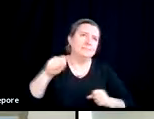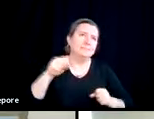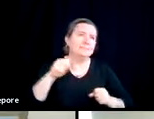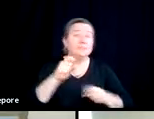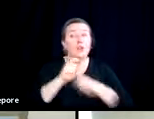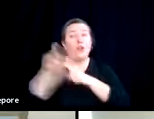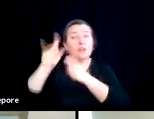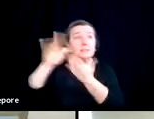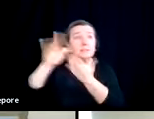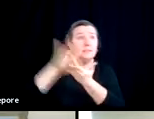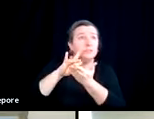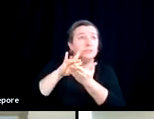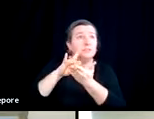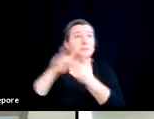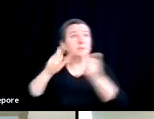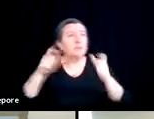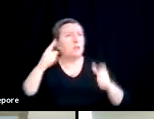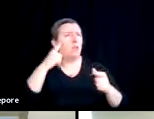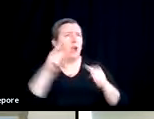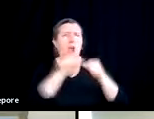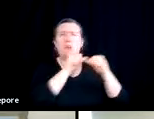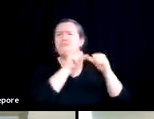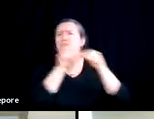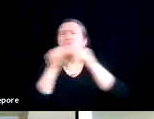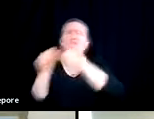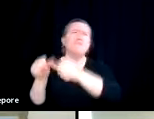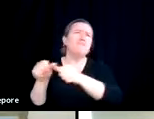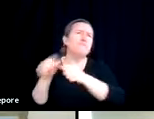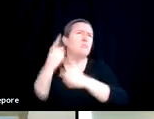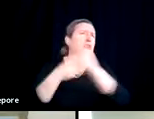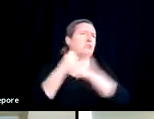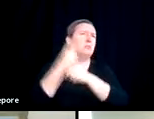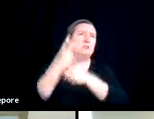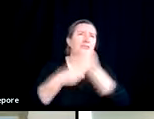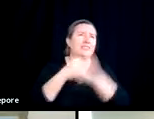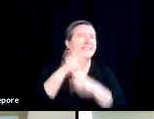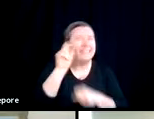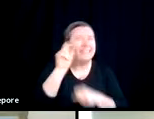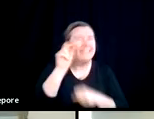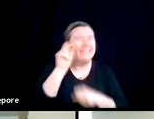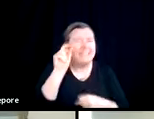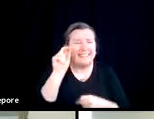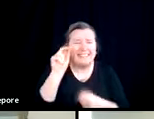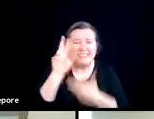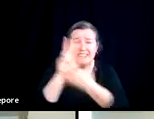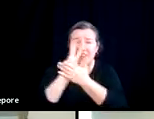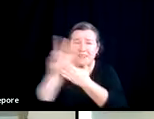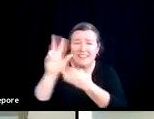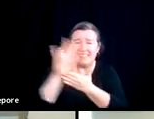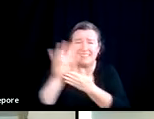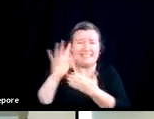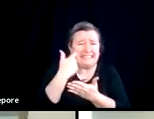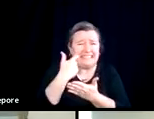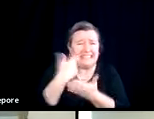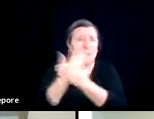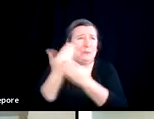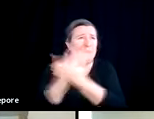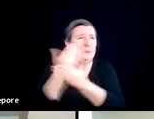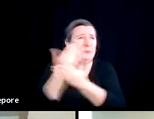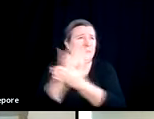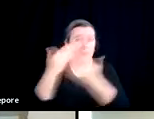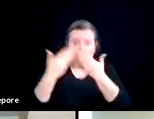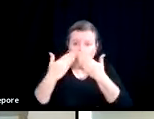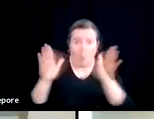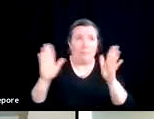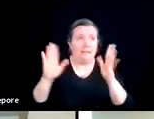the dawn of Major League Baseball. The thing's been up like 3 or 4 weeks, and it went from 0 to 250 overnight. Not a lot of other states